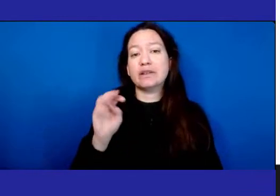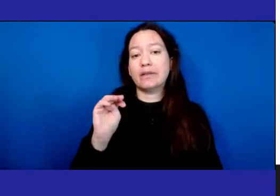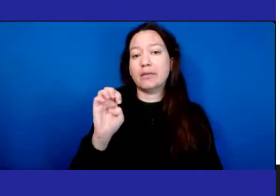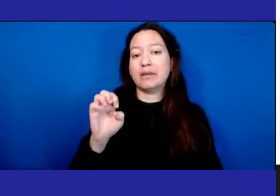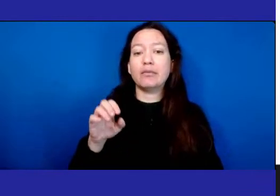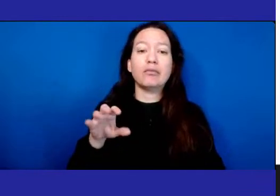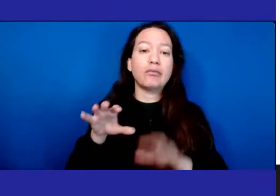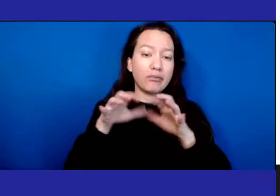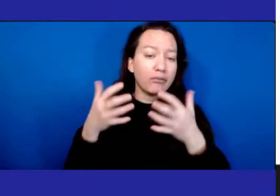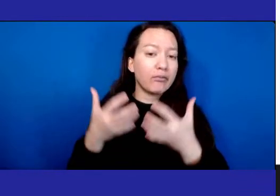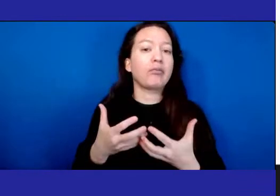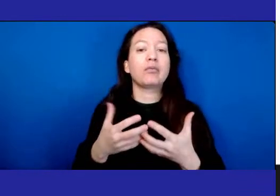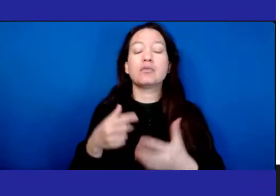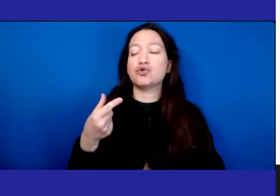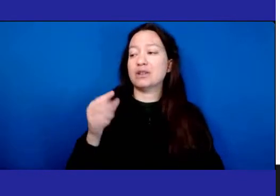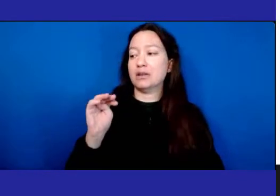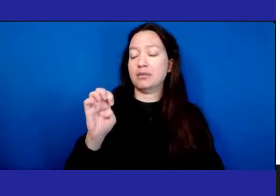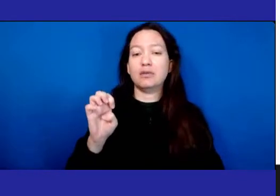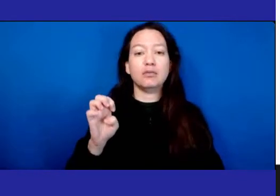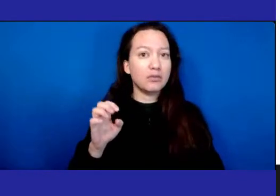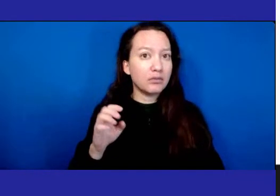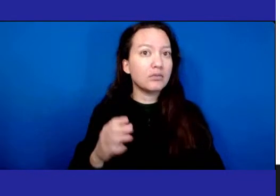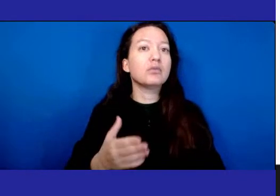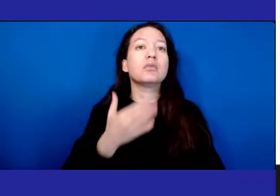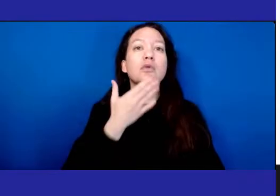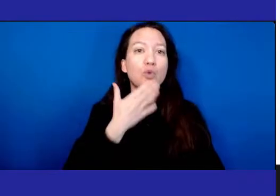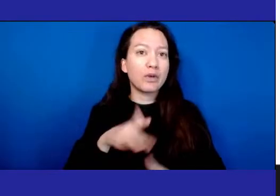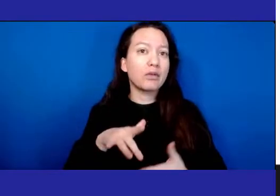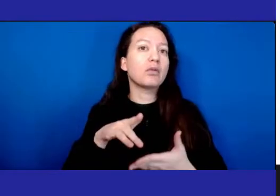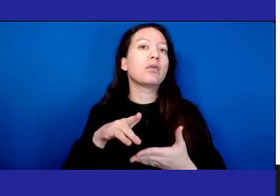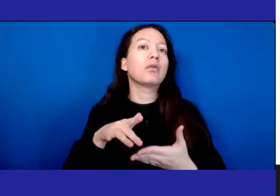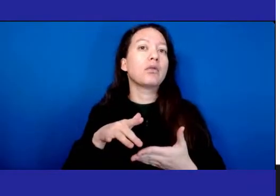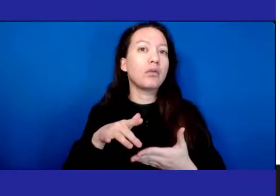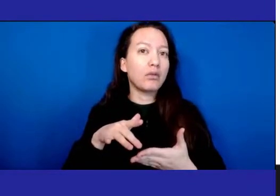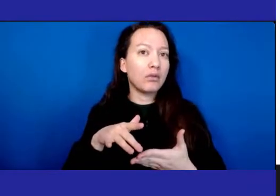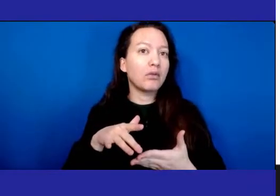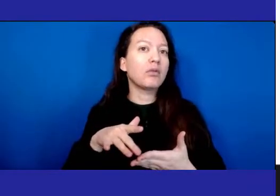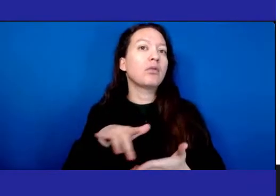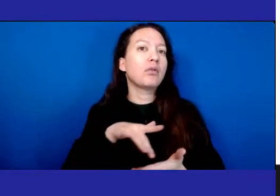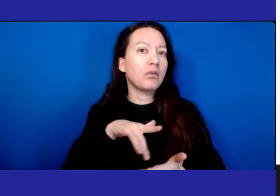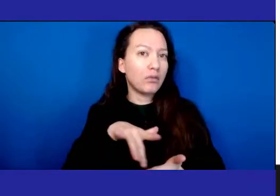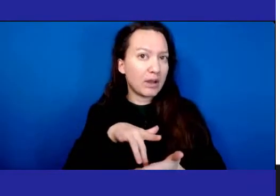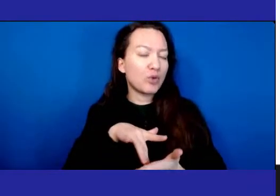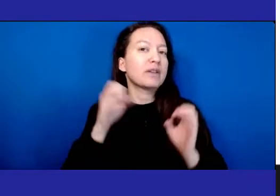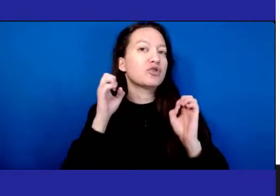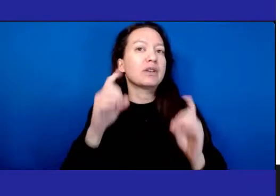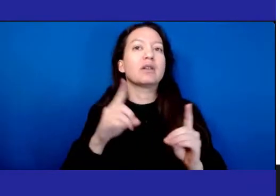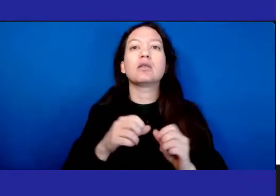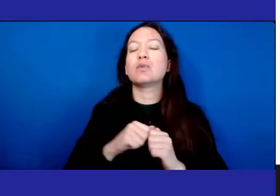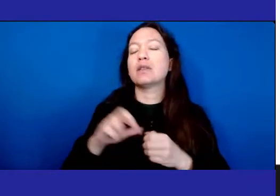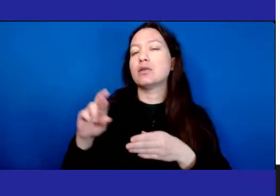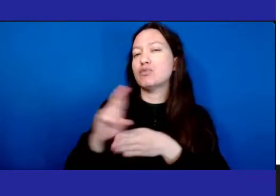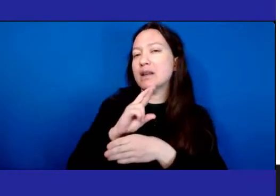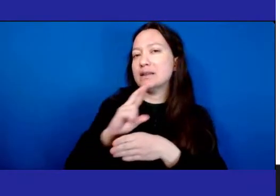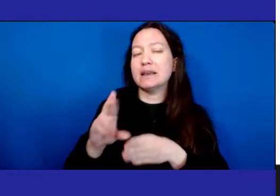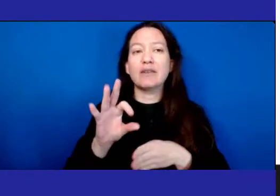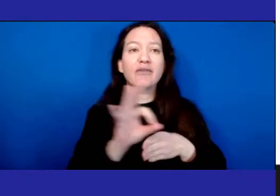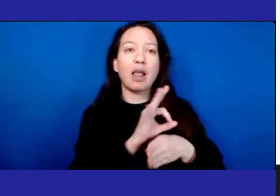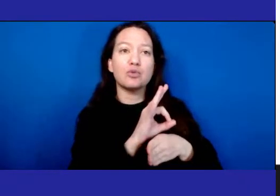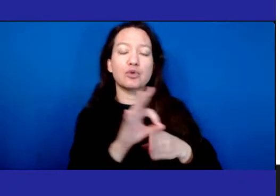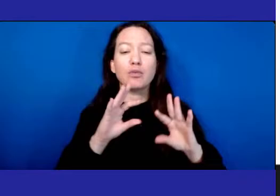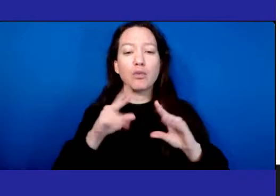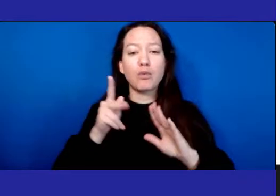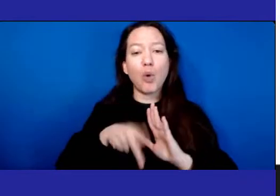enterprise. So GME stands for Graduate Medical Education, and it includes residency programs and fellowship programs. And